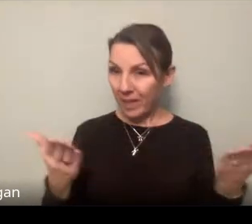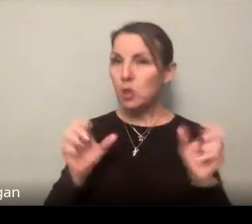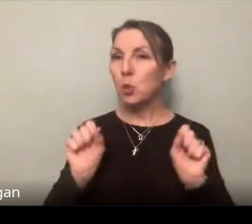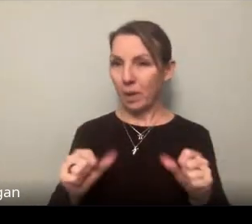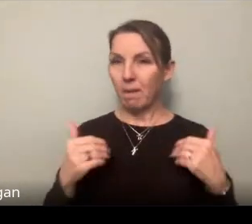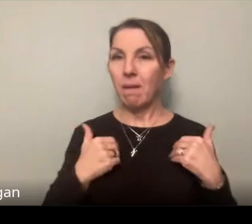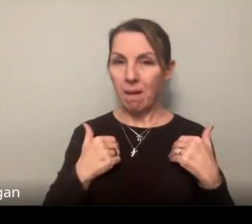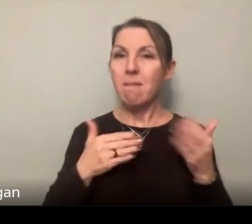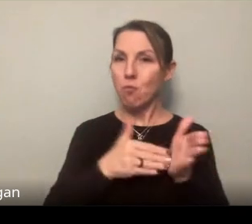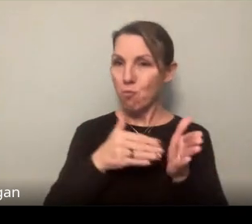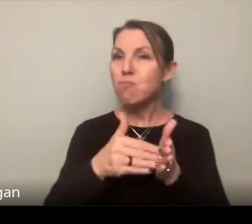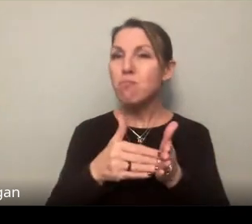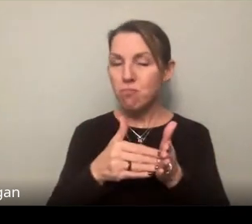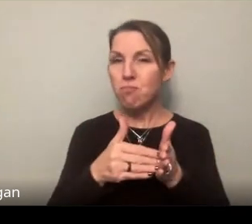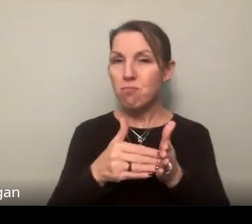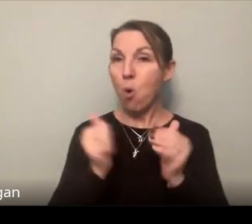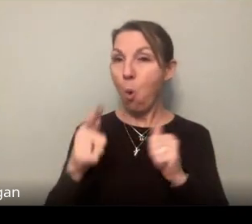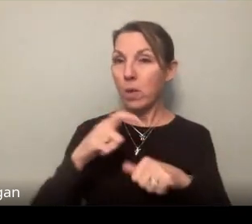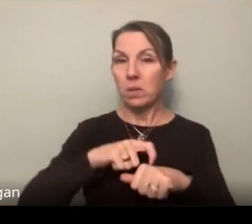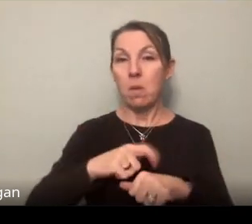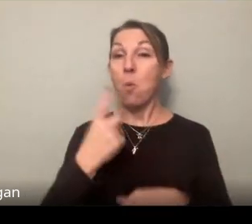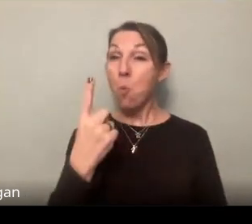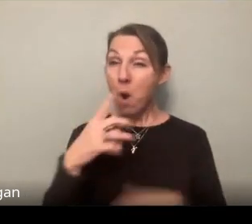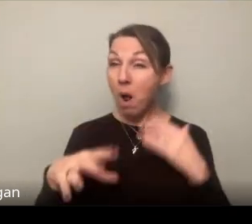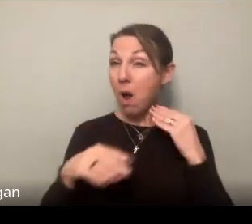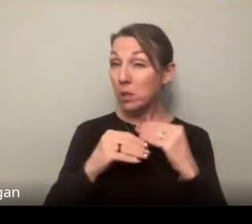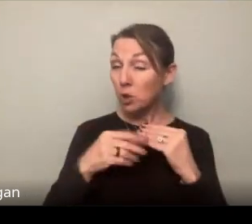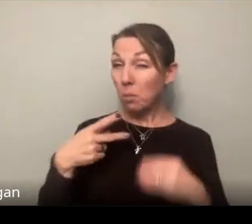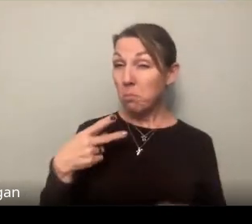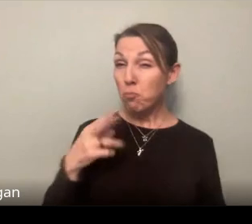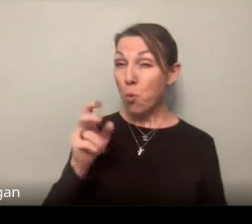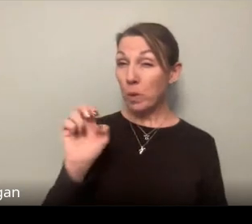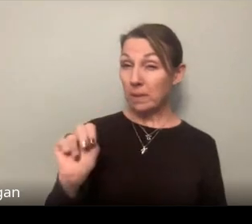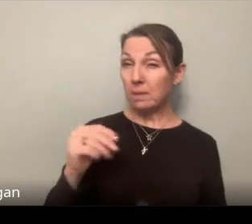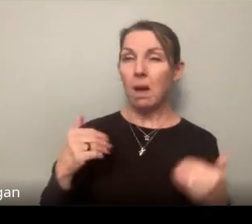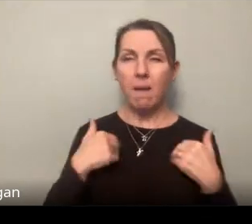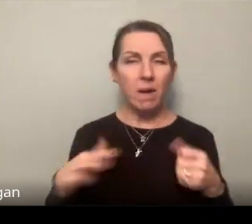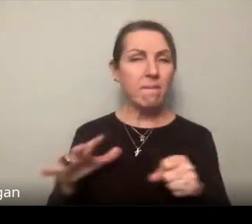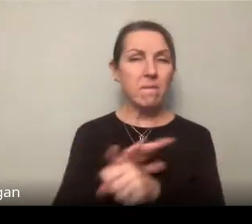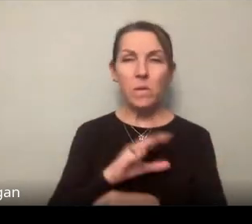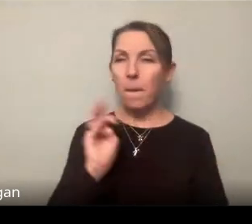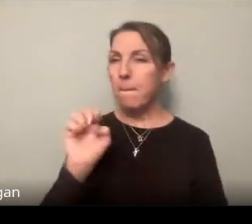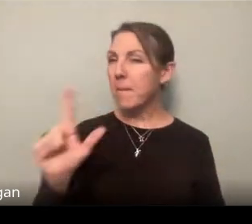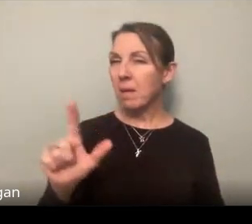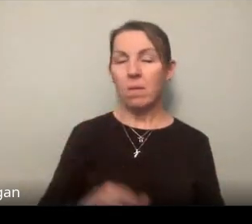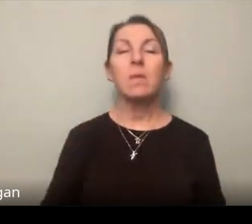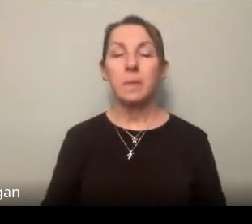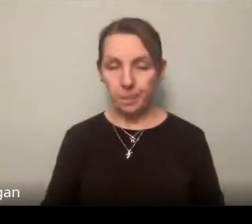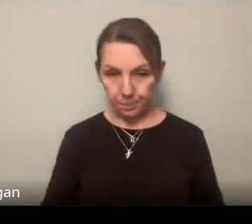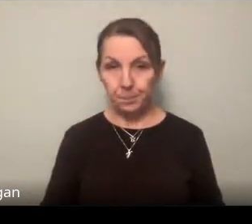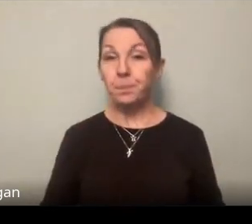have all the time. And you're right, if you just have like one additional protein, you've got a whole meal from. Absolutely. Do you have